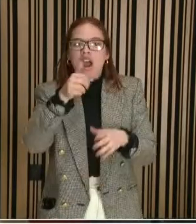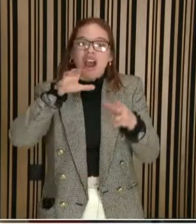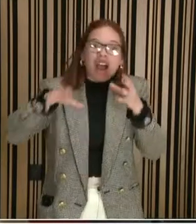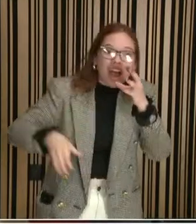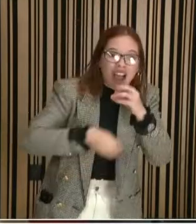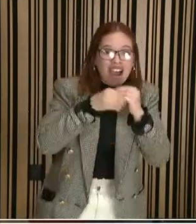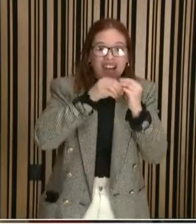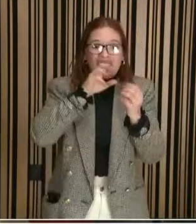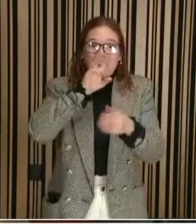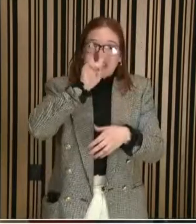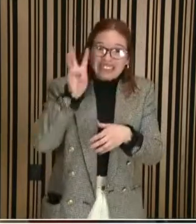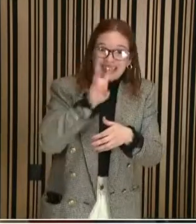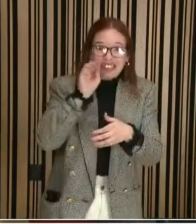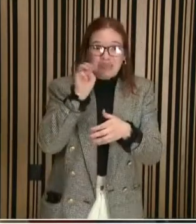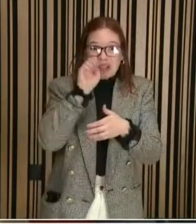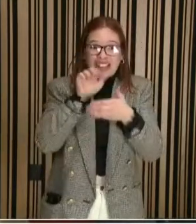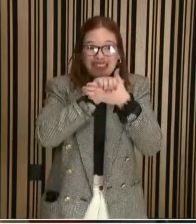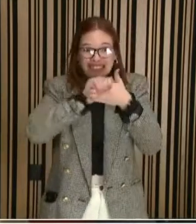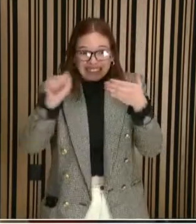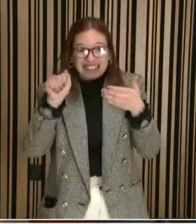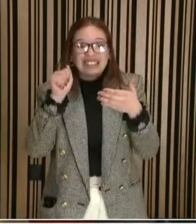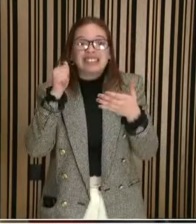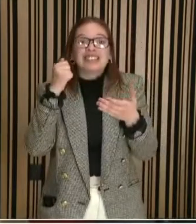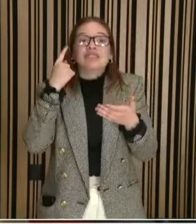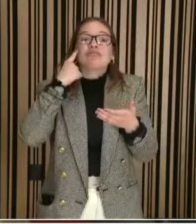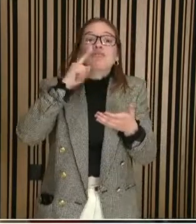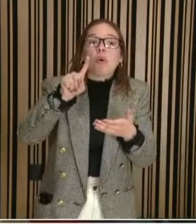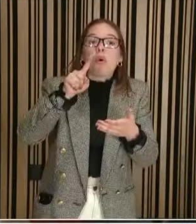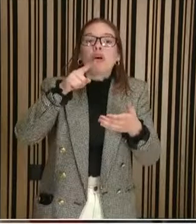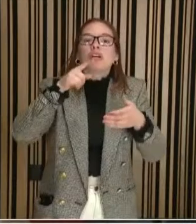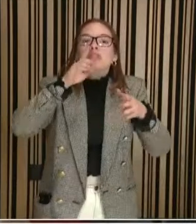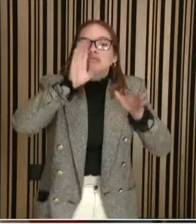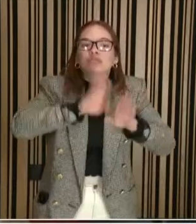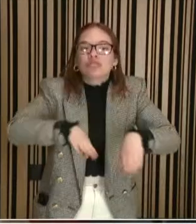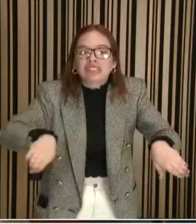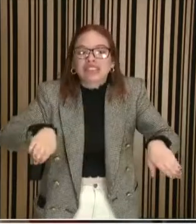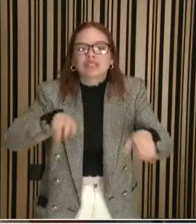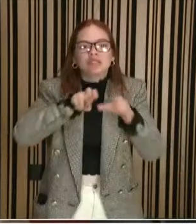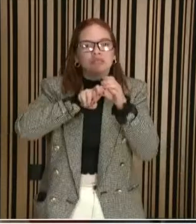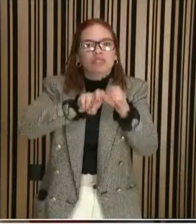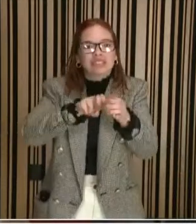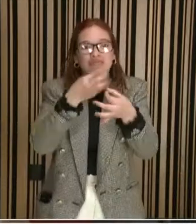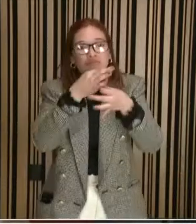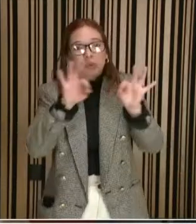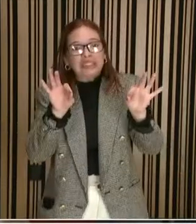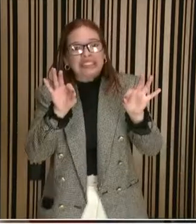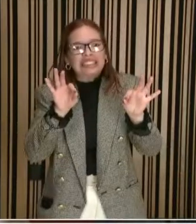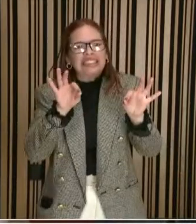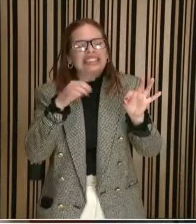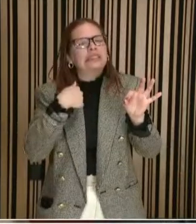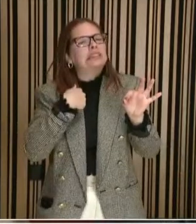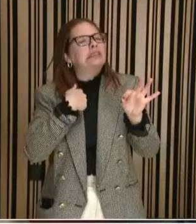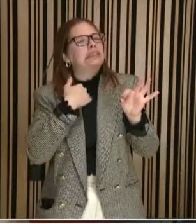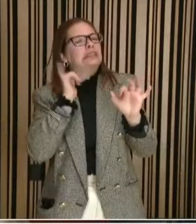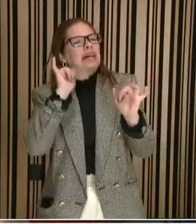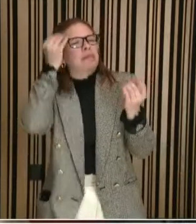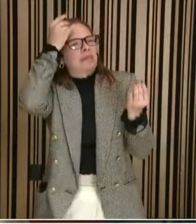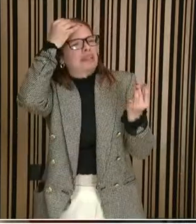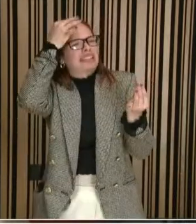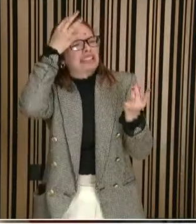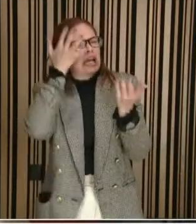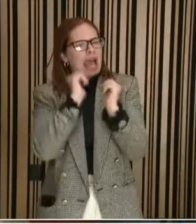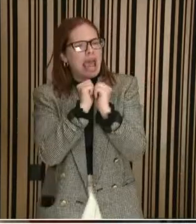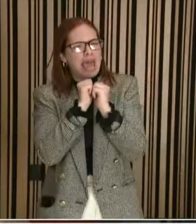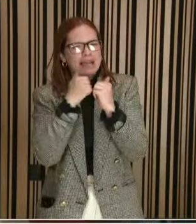Free. So I think there needs to be some confirmation around how those programs interact. We also know that